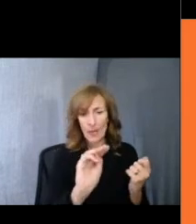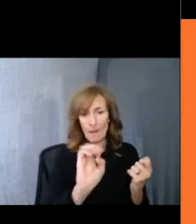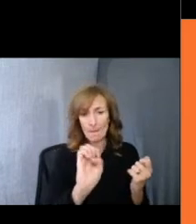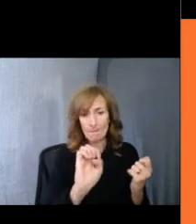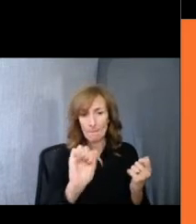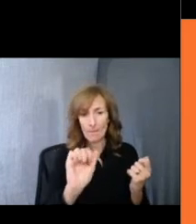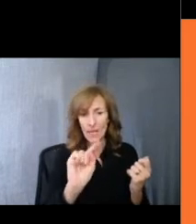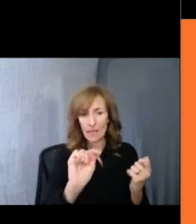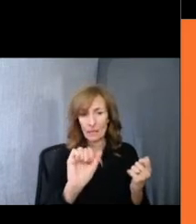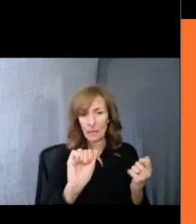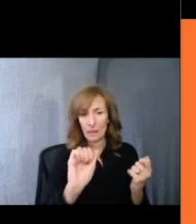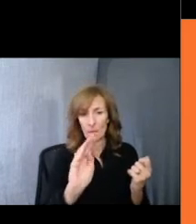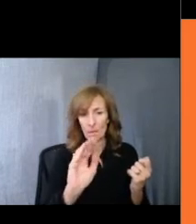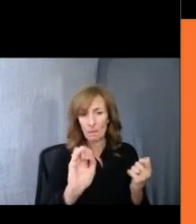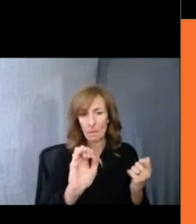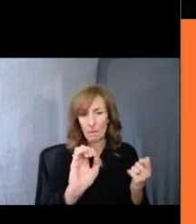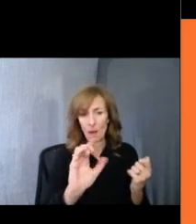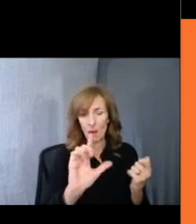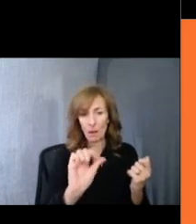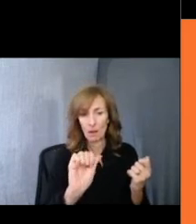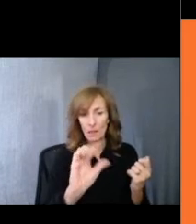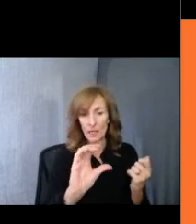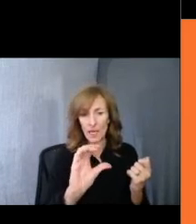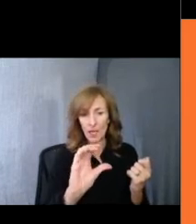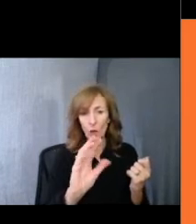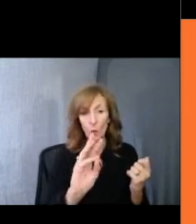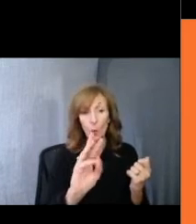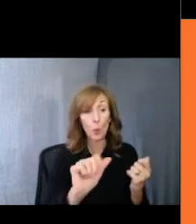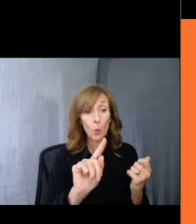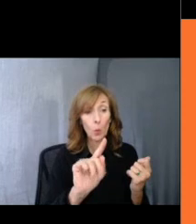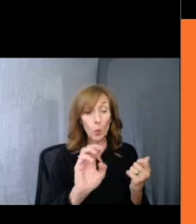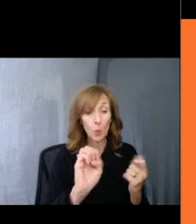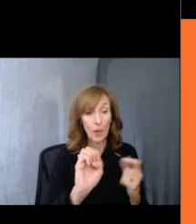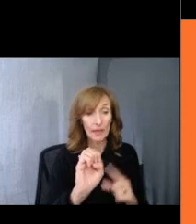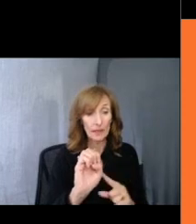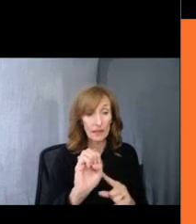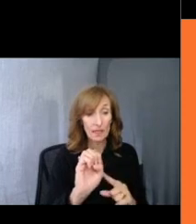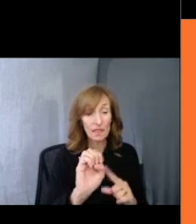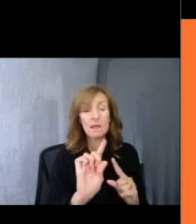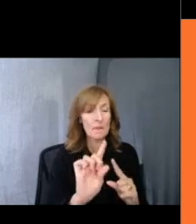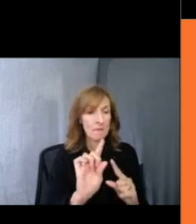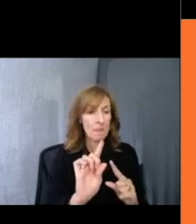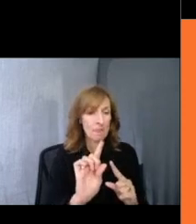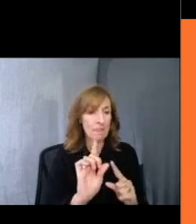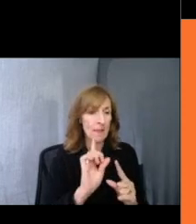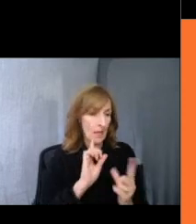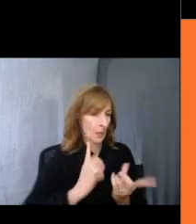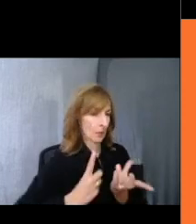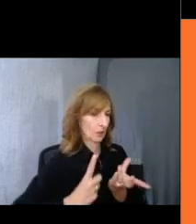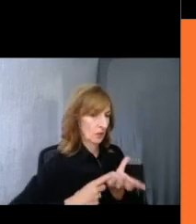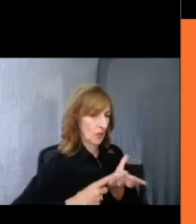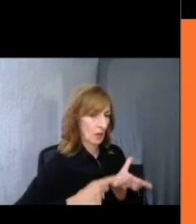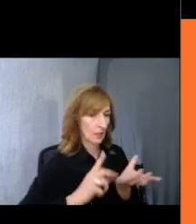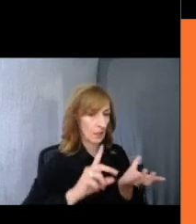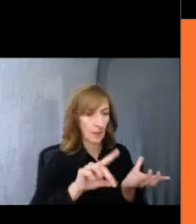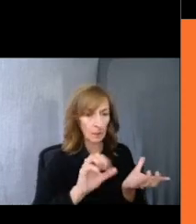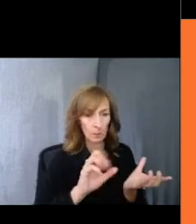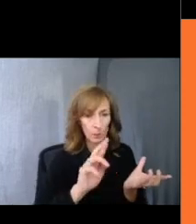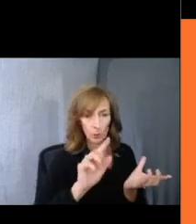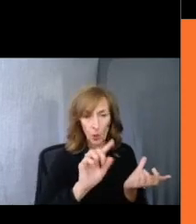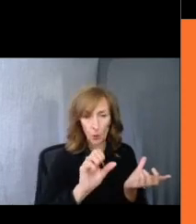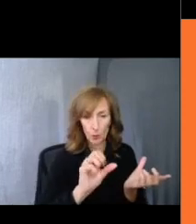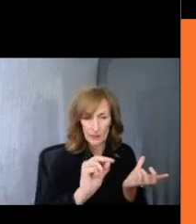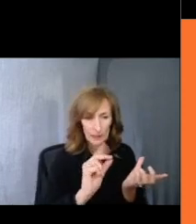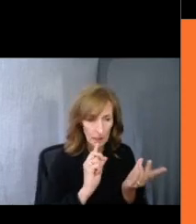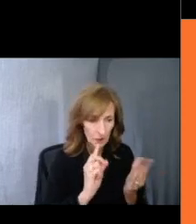body as part of metabolism. And I'm going to talk about protein a little bit, and that's going to become important